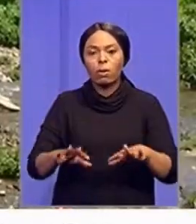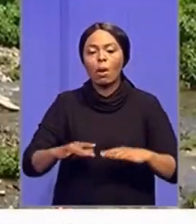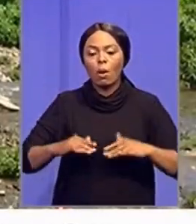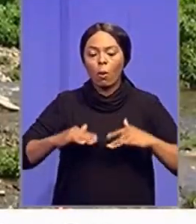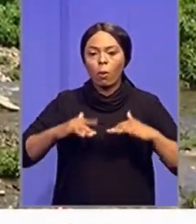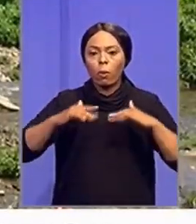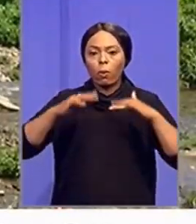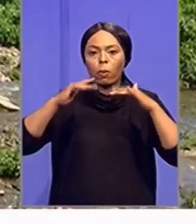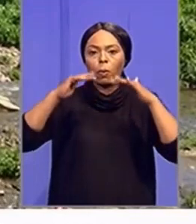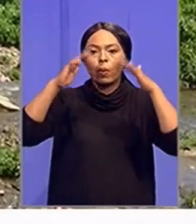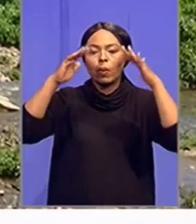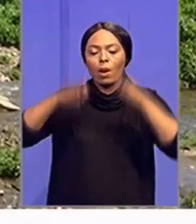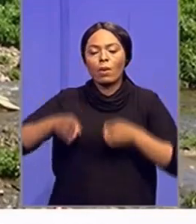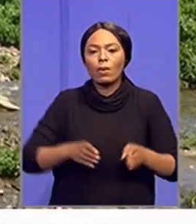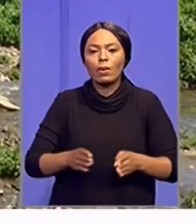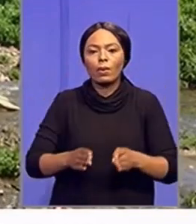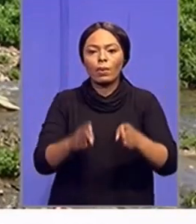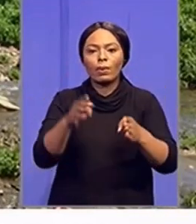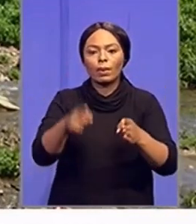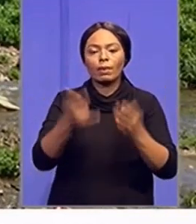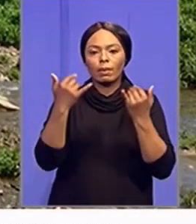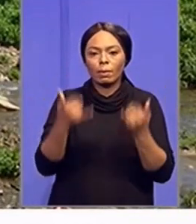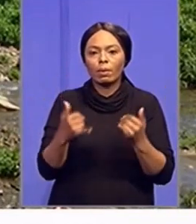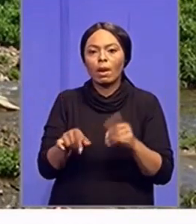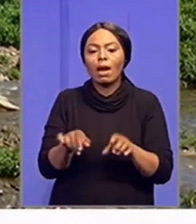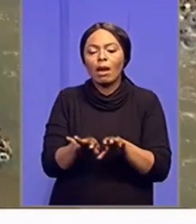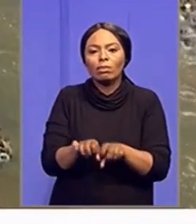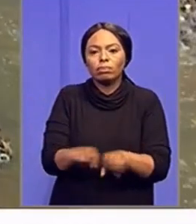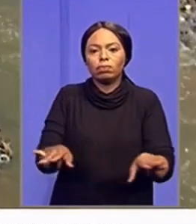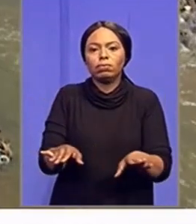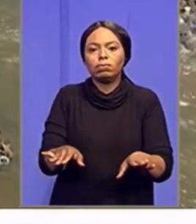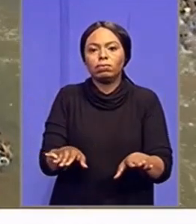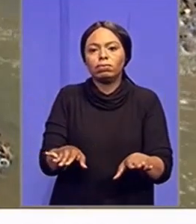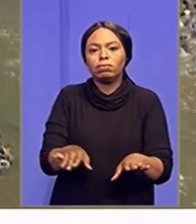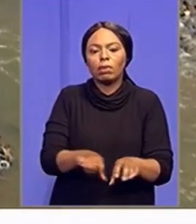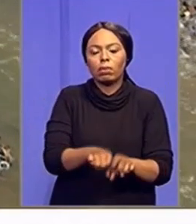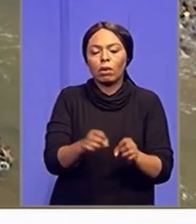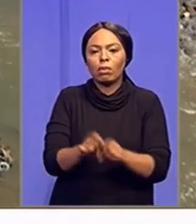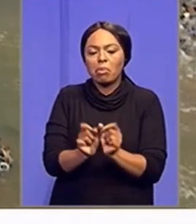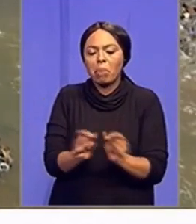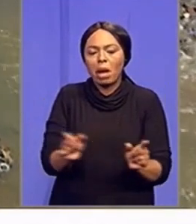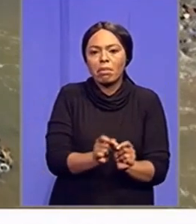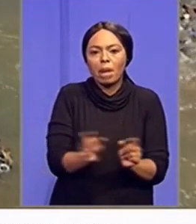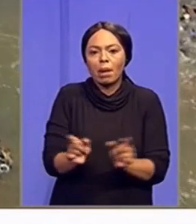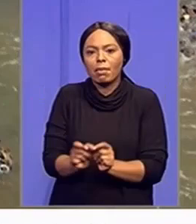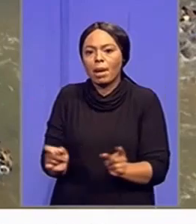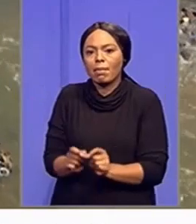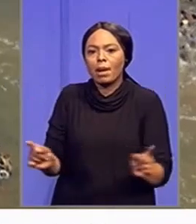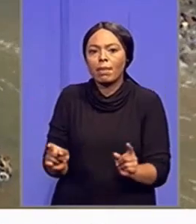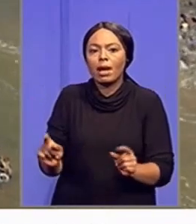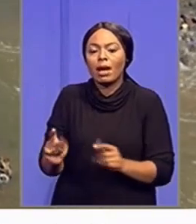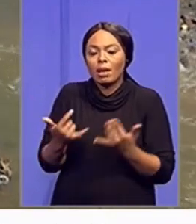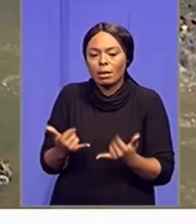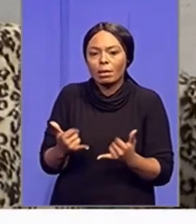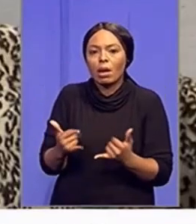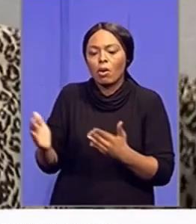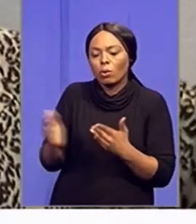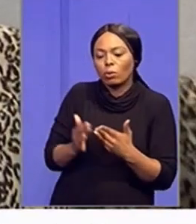dirile ditsholofetso tse di ganang go fela tsa go sireletsa matlo a agilweng mo dintshing. Ba re le ga jaana ga go sepe se se